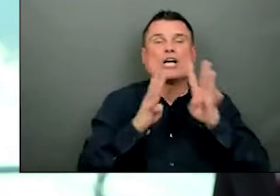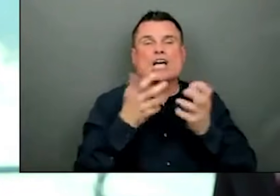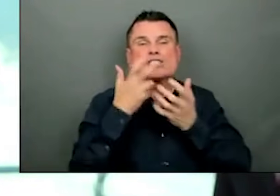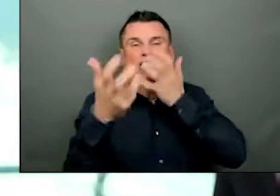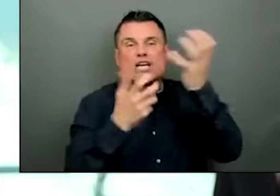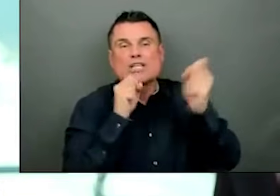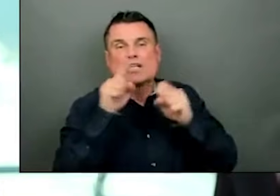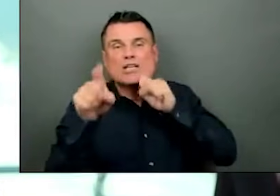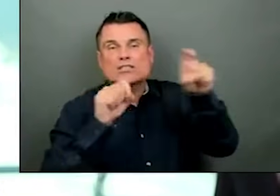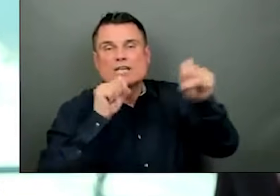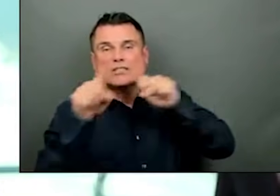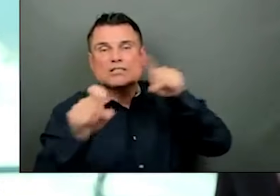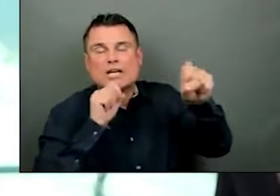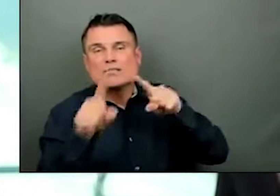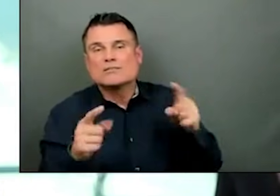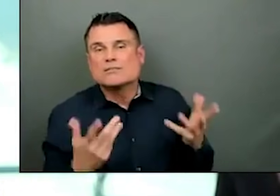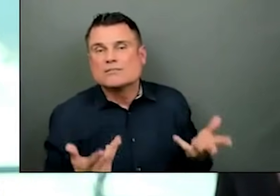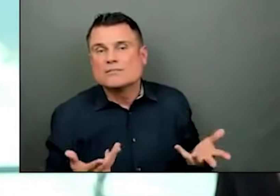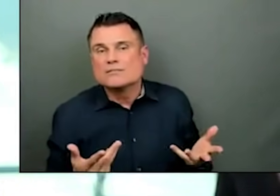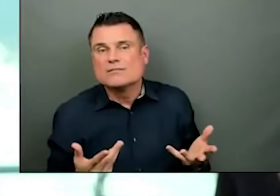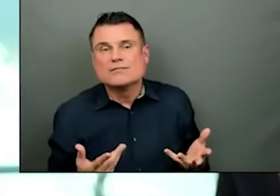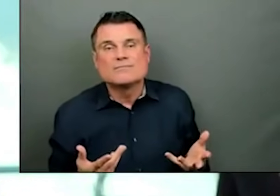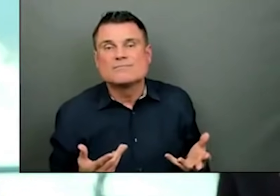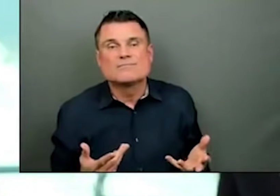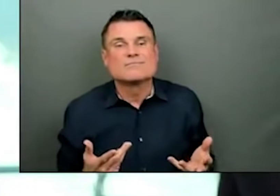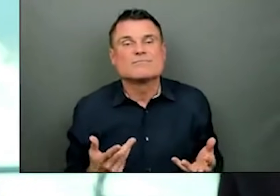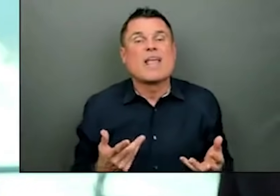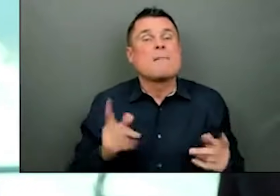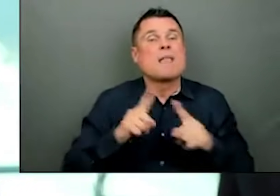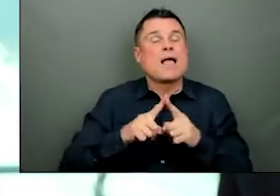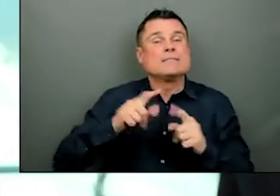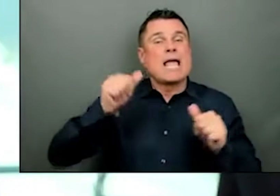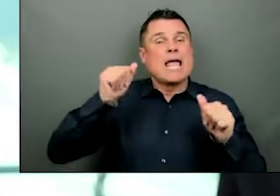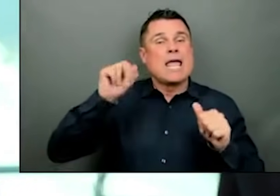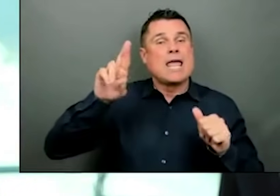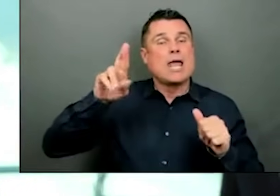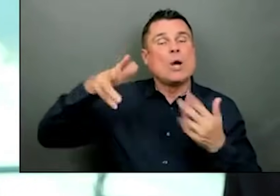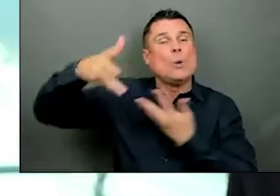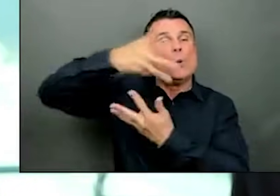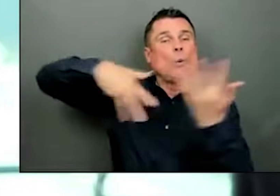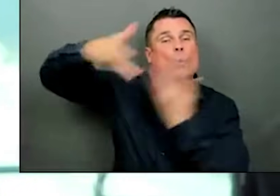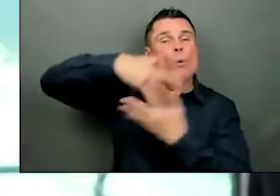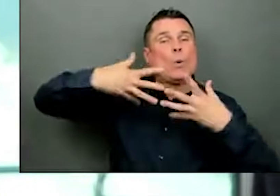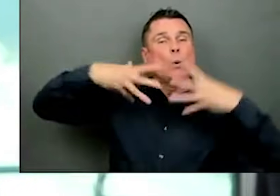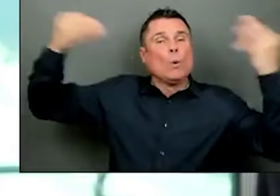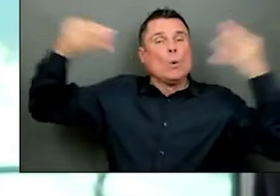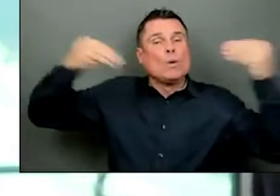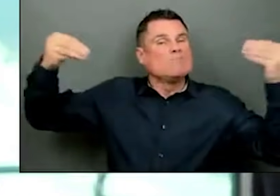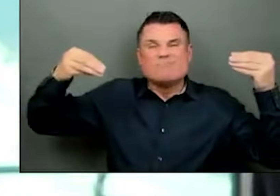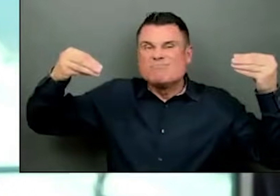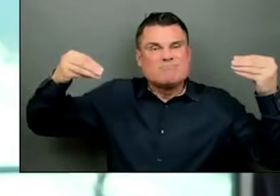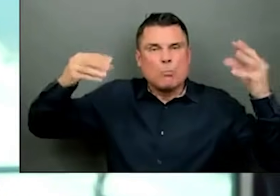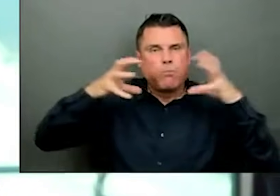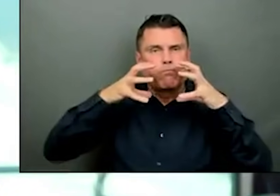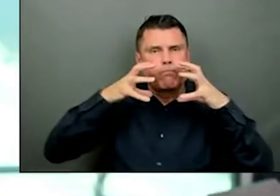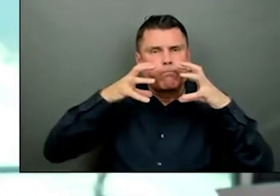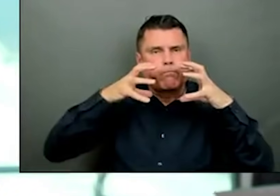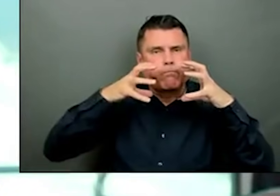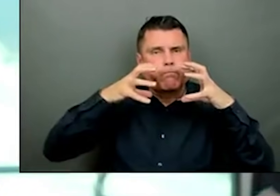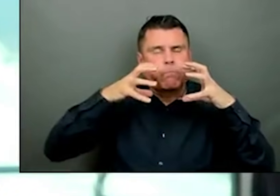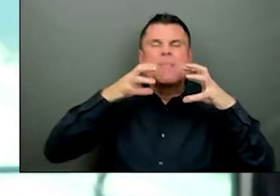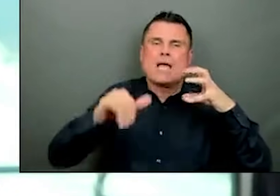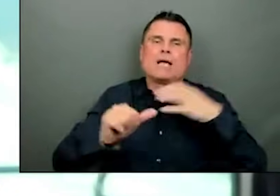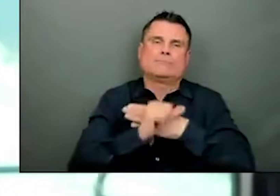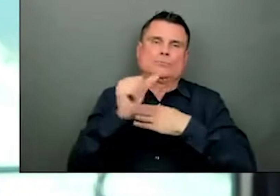places this week. Those are situations that are very risky right now. So that's why we have been focusing on where